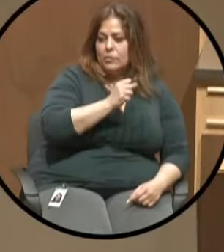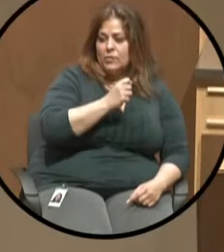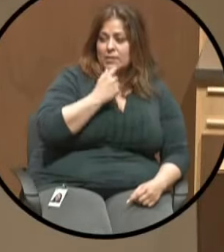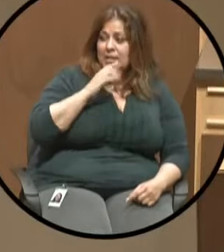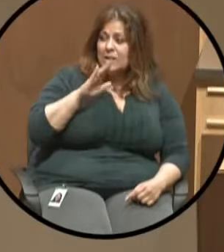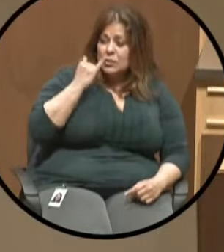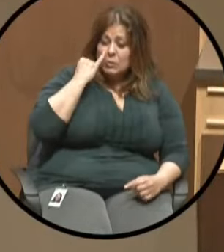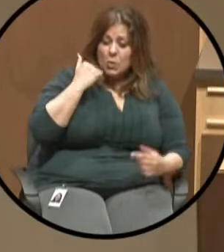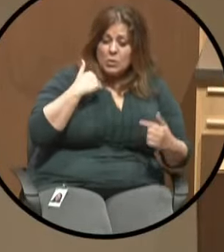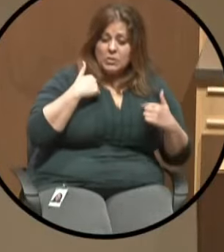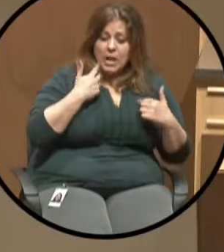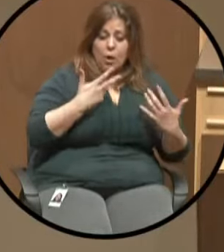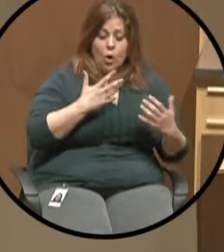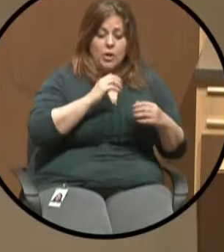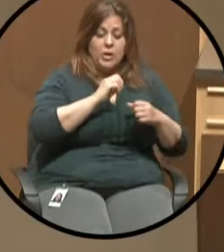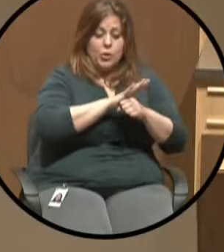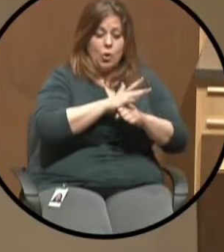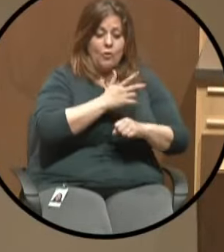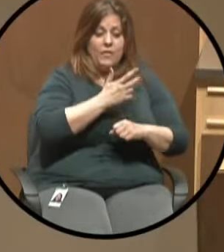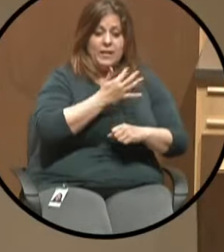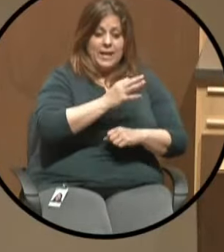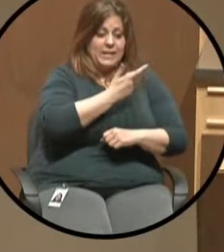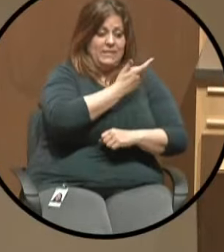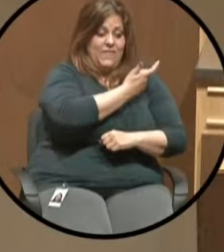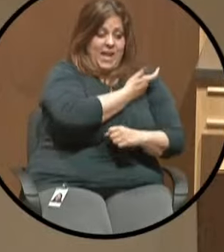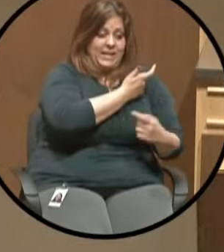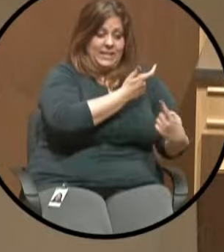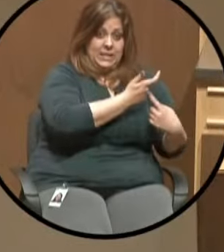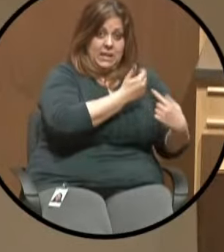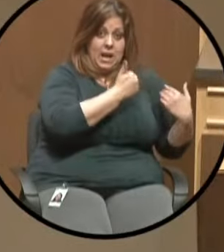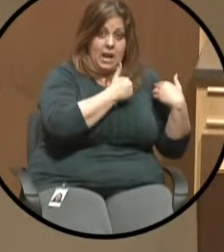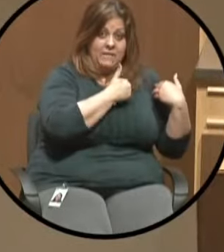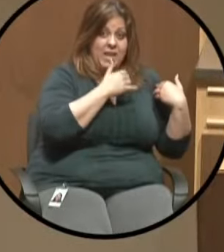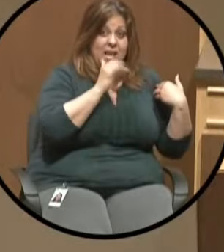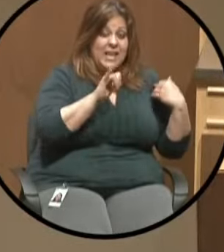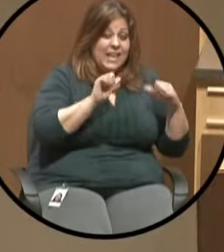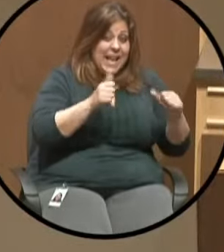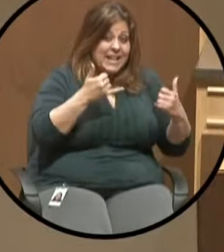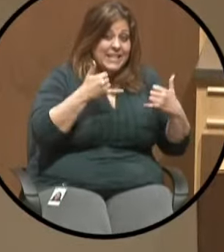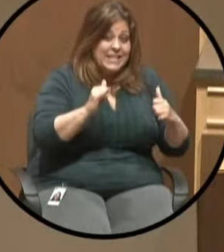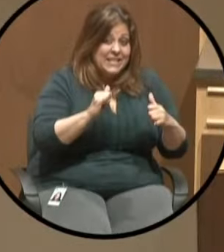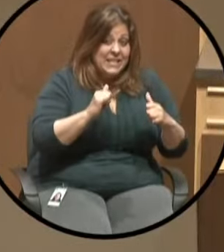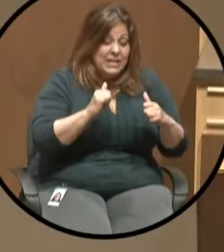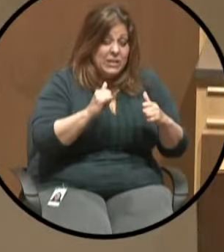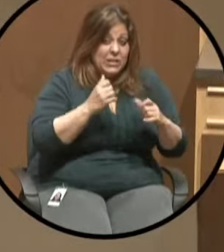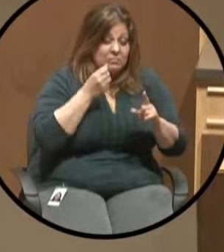the COVID-19 vaccine still contract and transmit the disease?